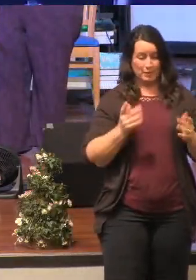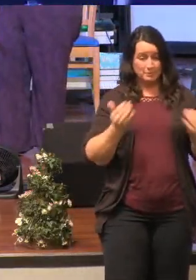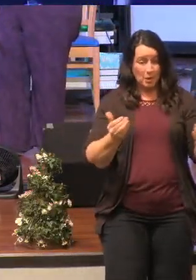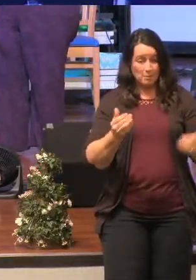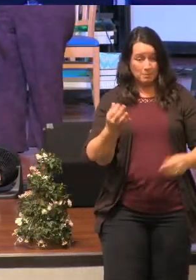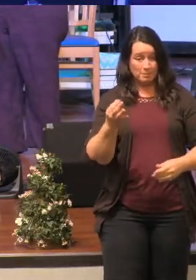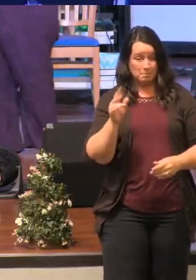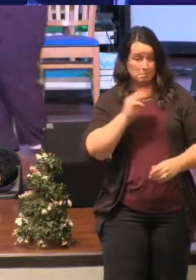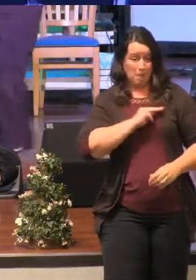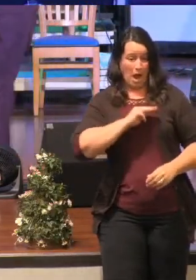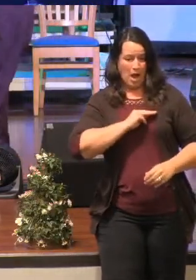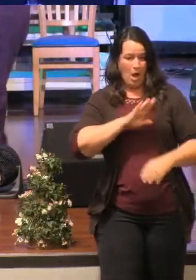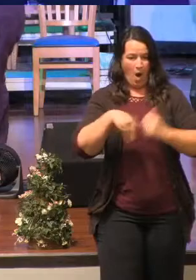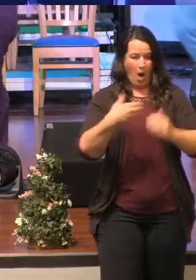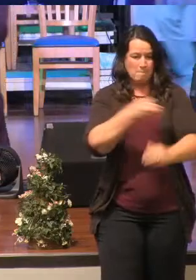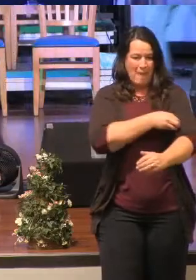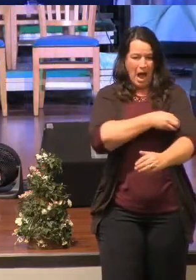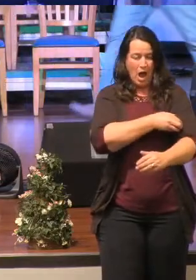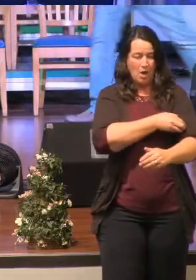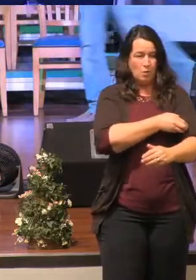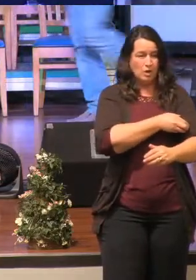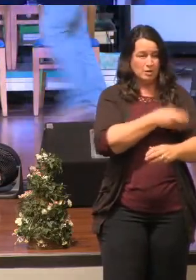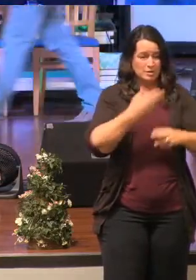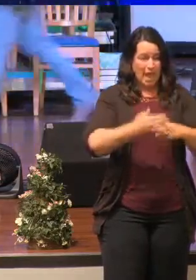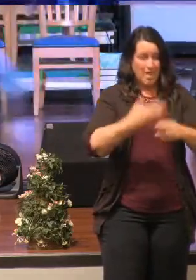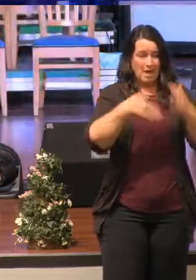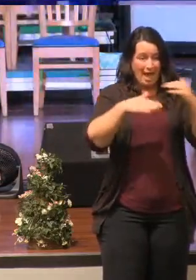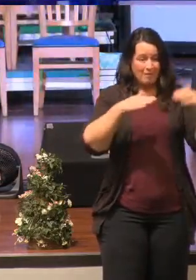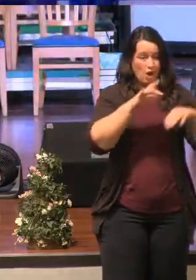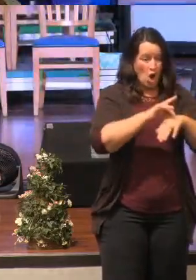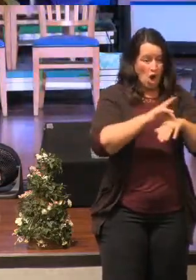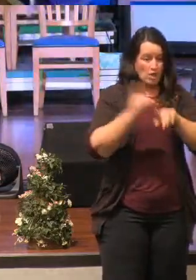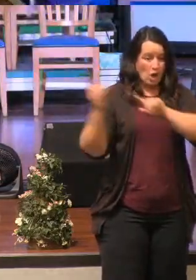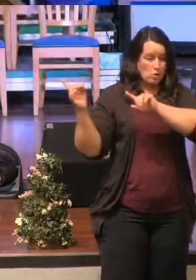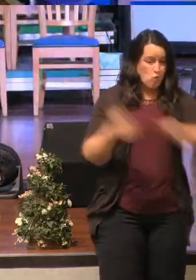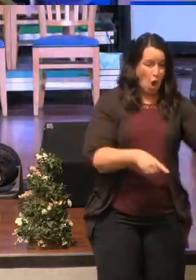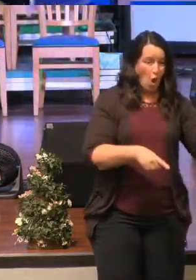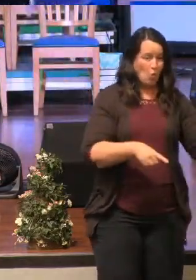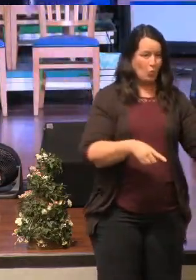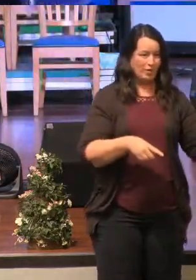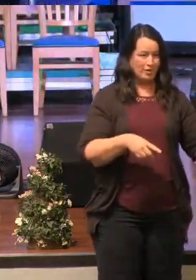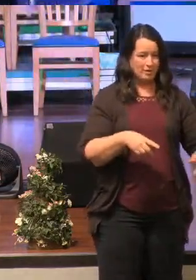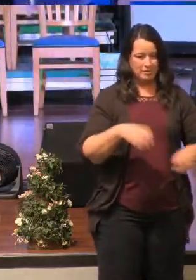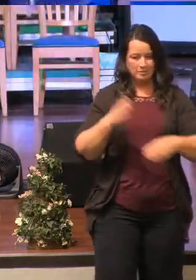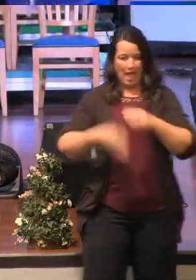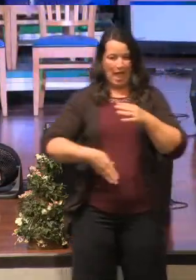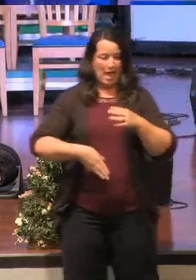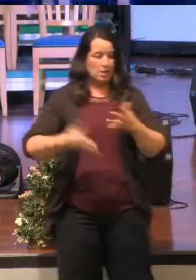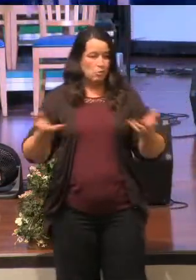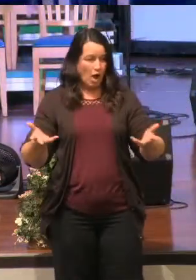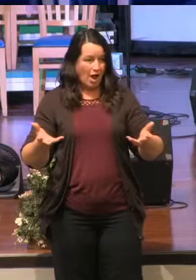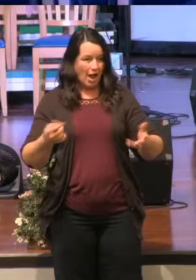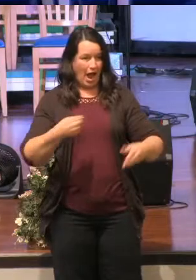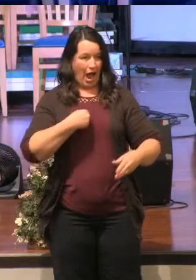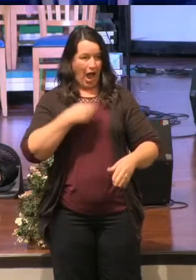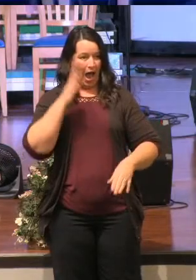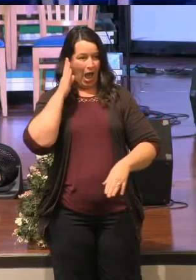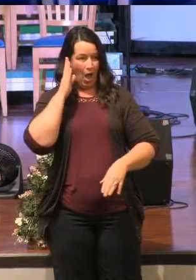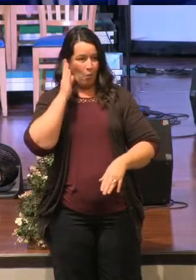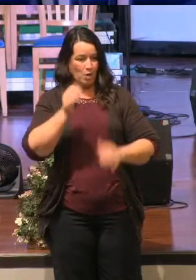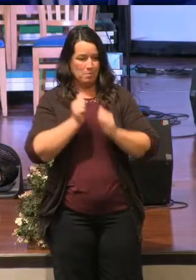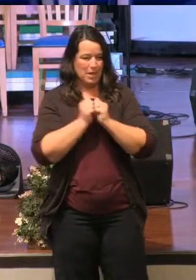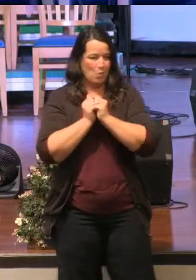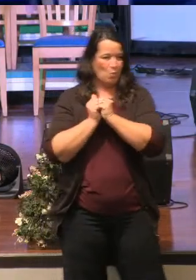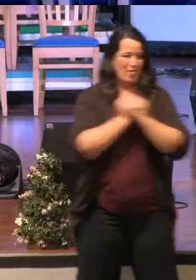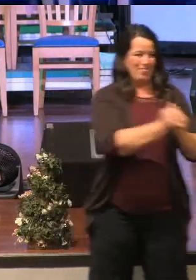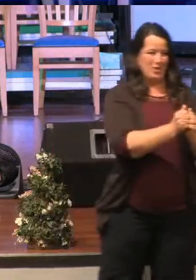preacher, tell us, all power has been given unto me in heaven and earth. Go therefore. And it ends, and I will be with